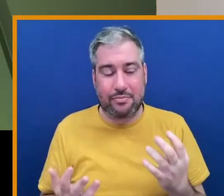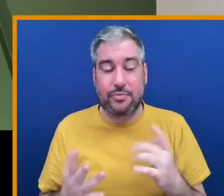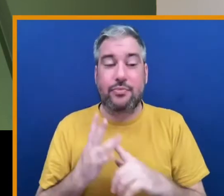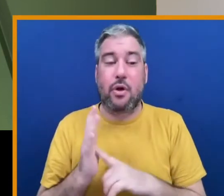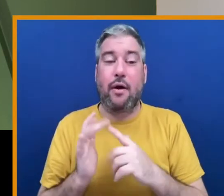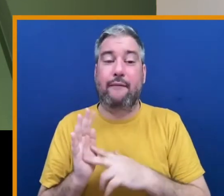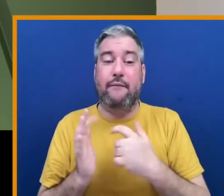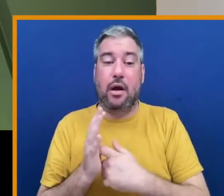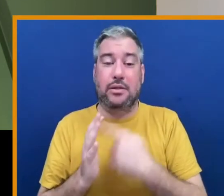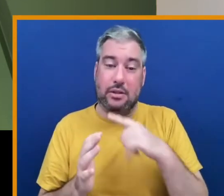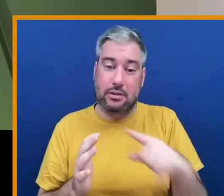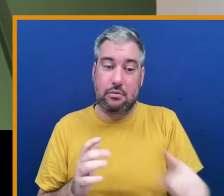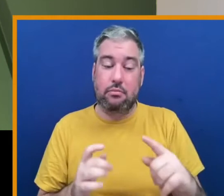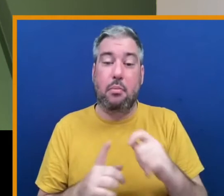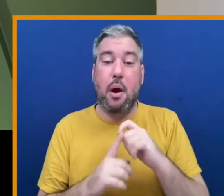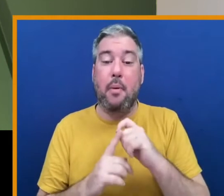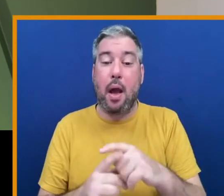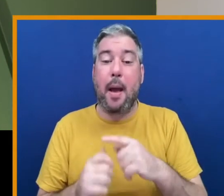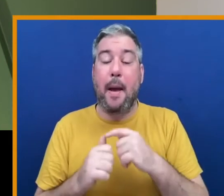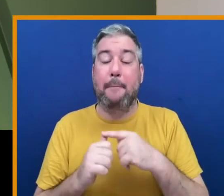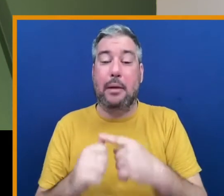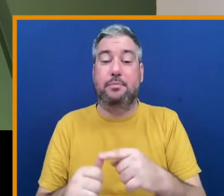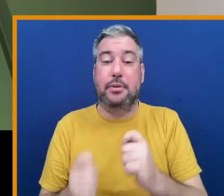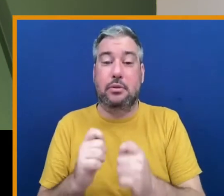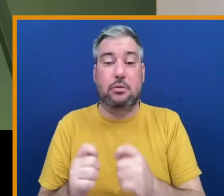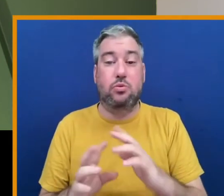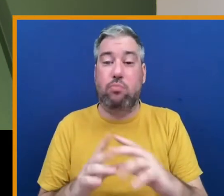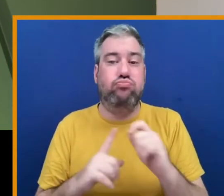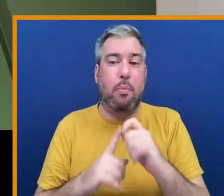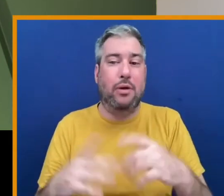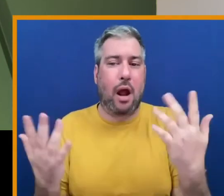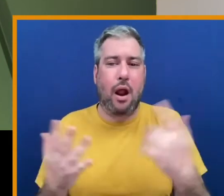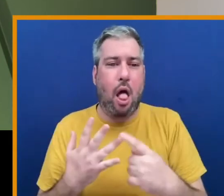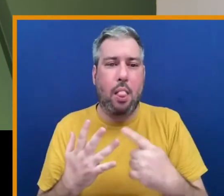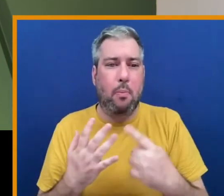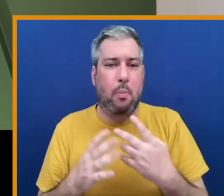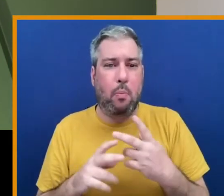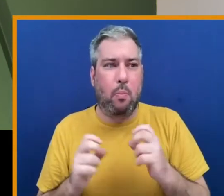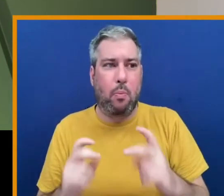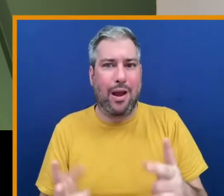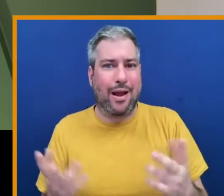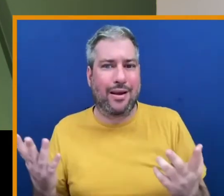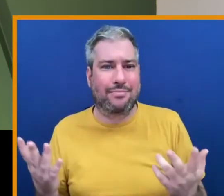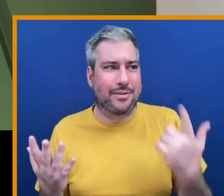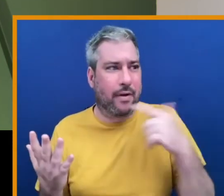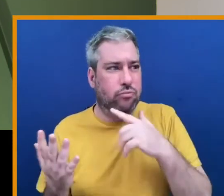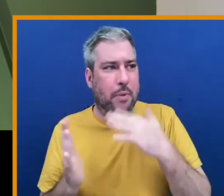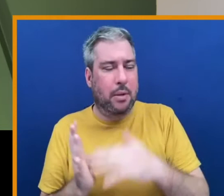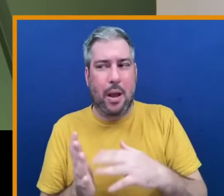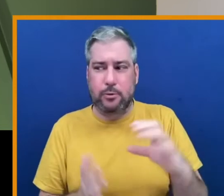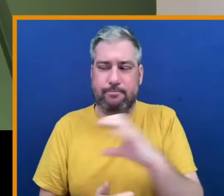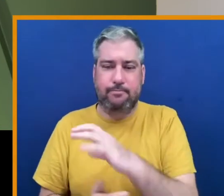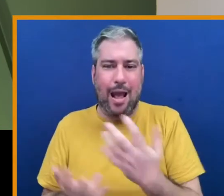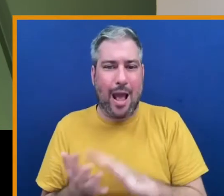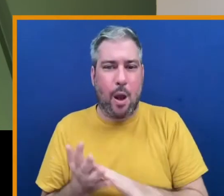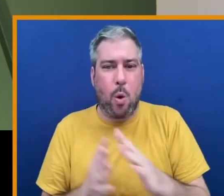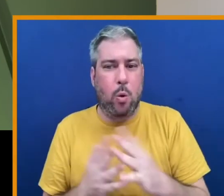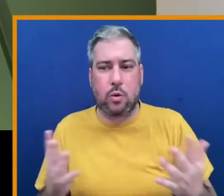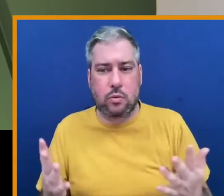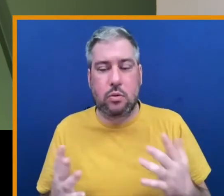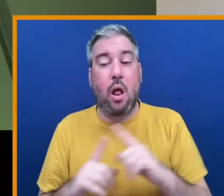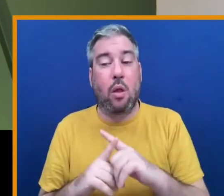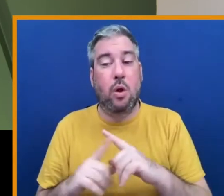people. That argument also ignores the fact that people who are not in the lowest income brackets, but in average incomes, will also be